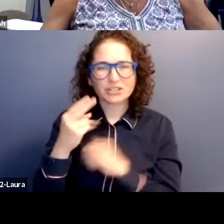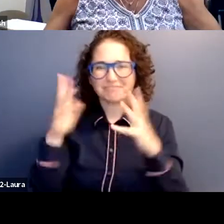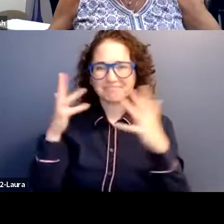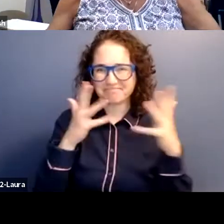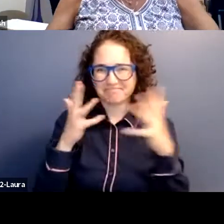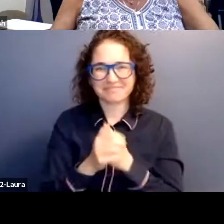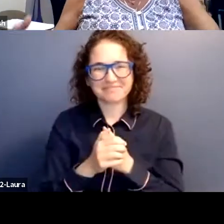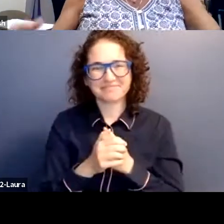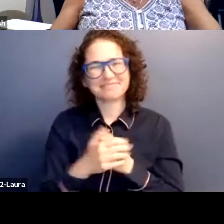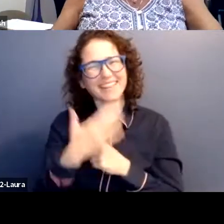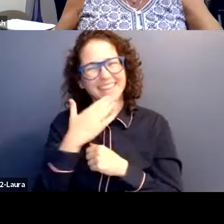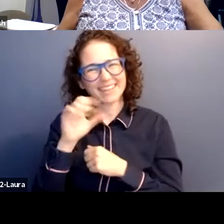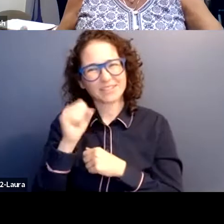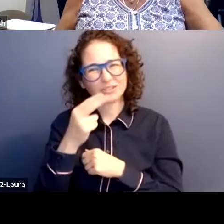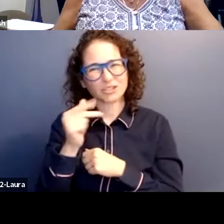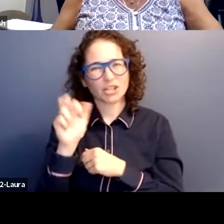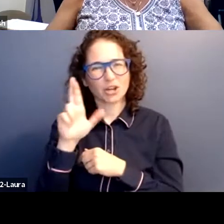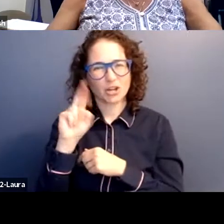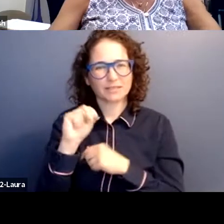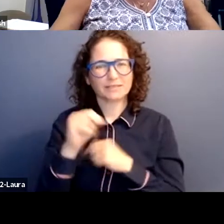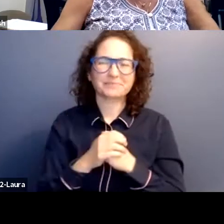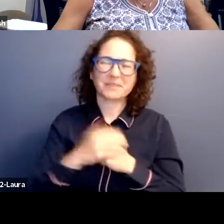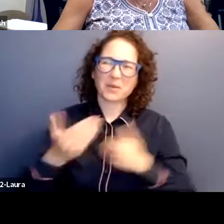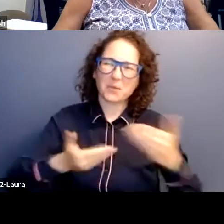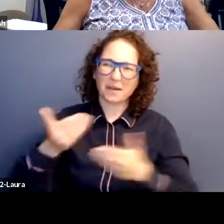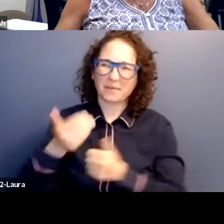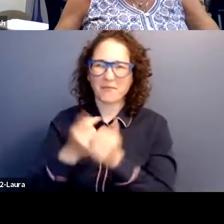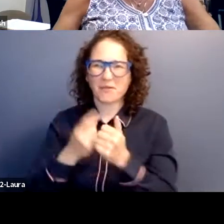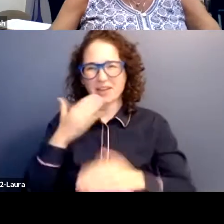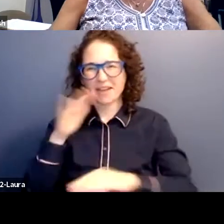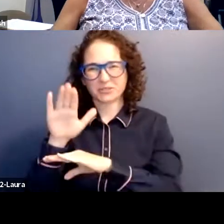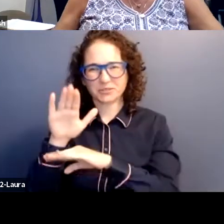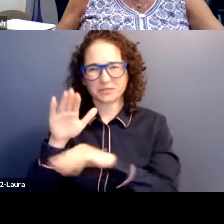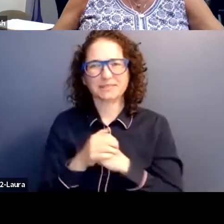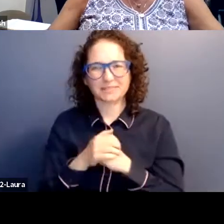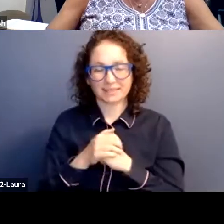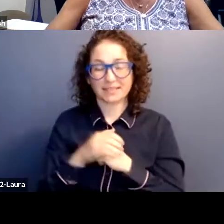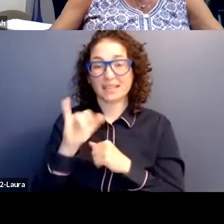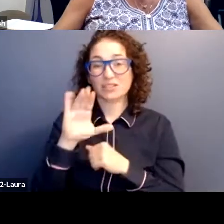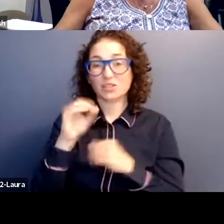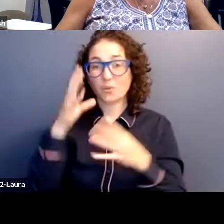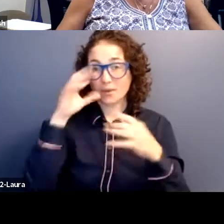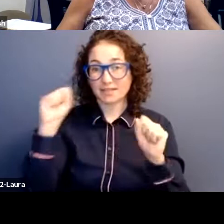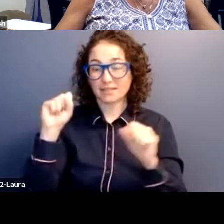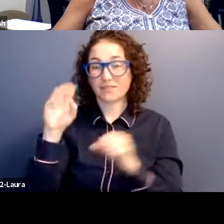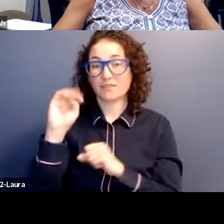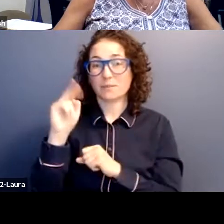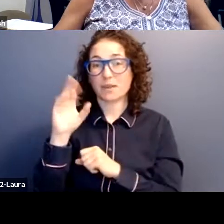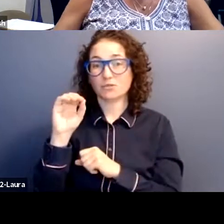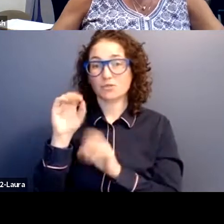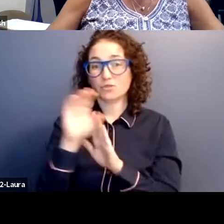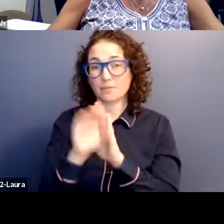Thank you, Sharon. So welcome, everybody. Good afternoon. As co-president of the Metro chapter of the